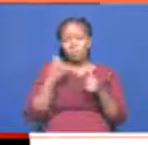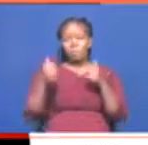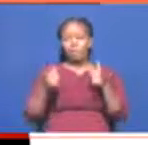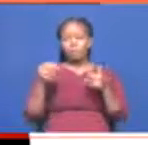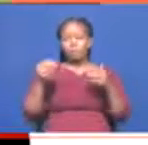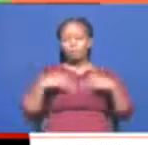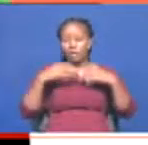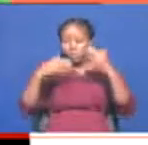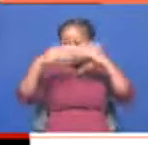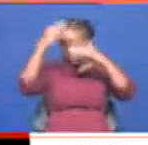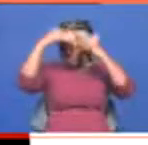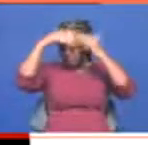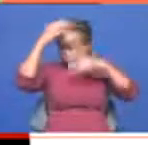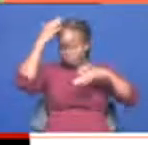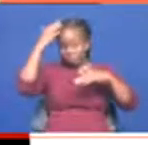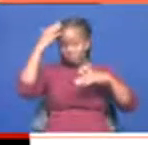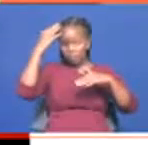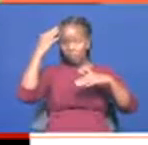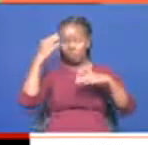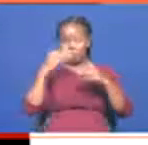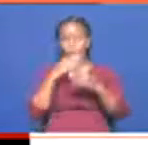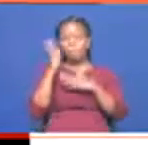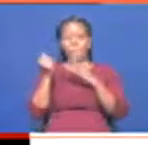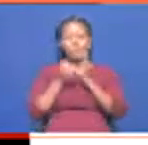universities are properly